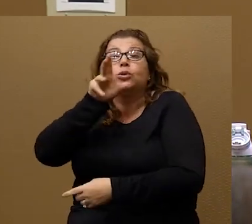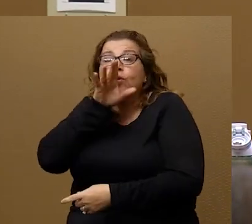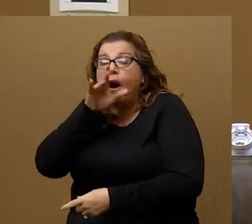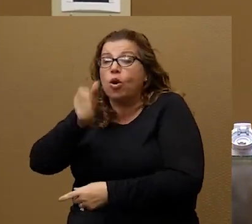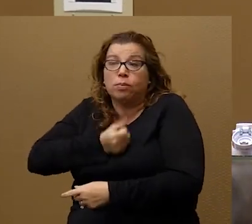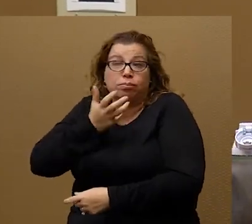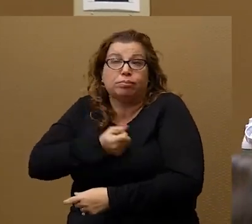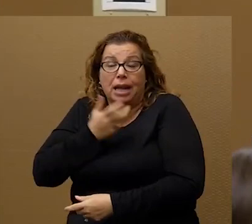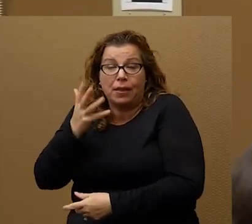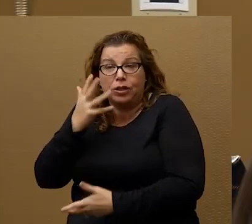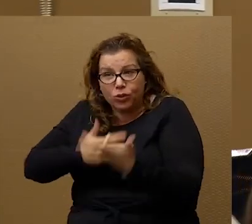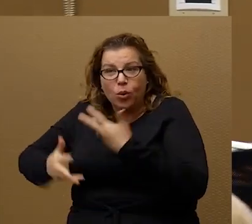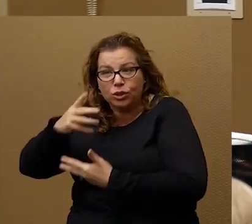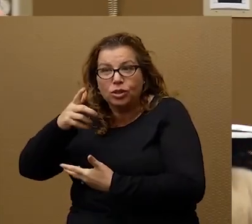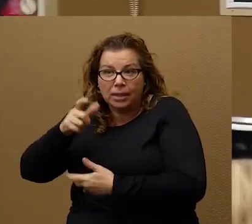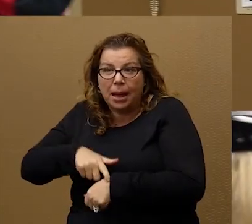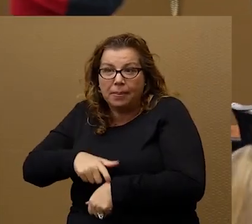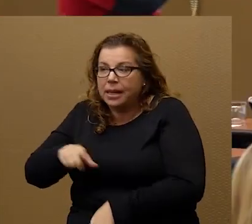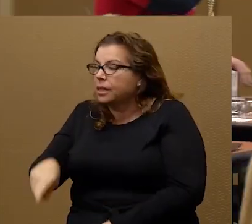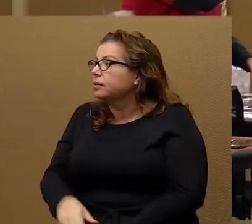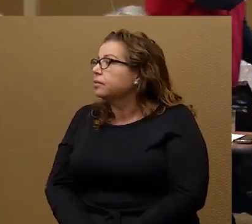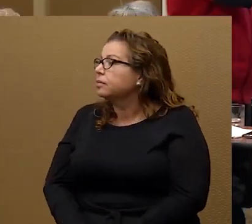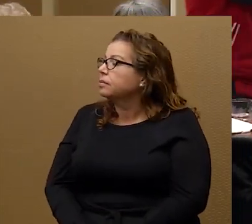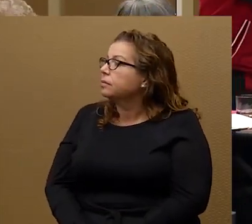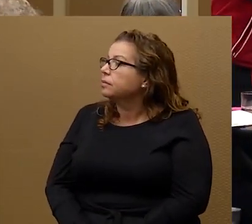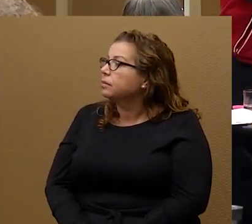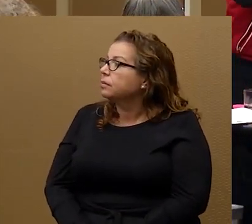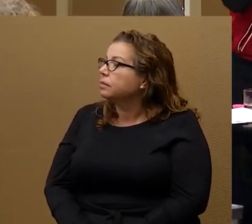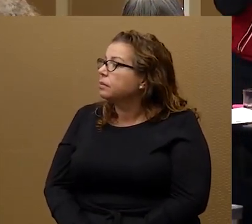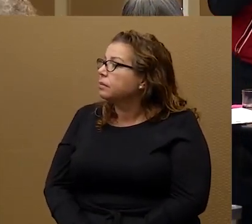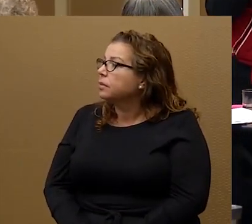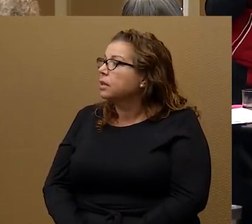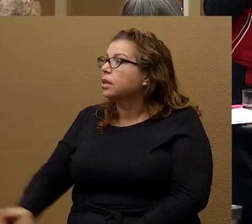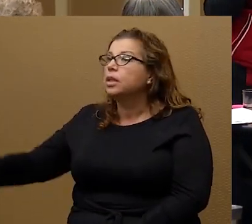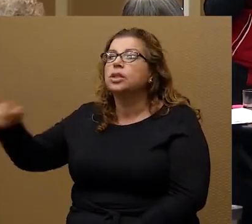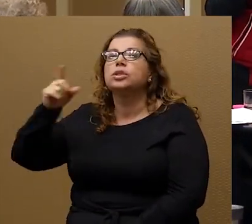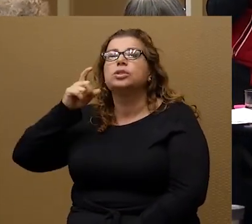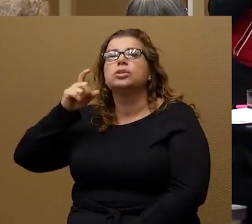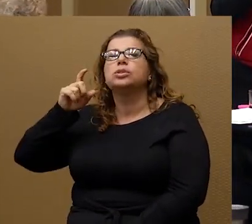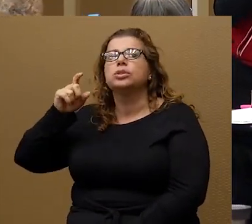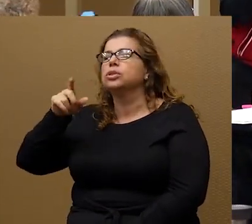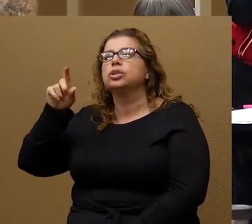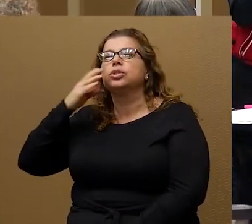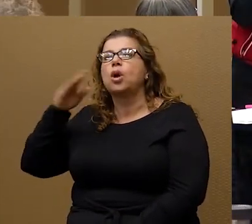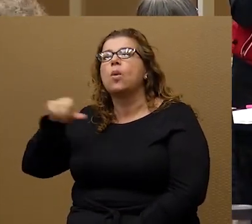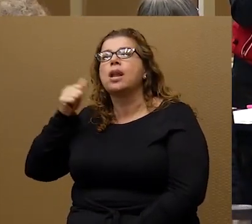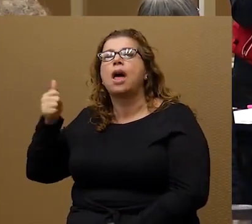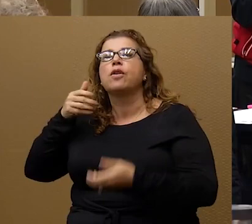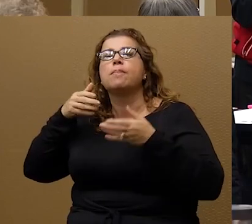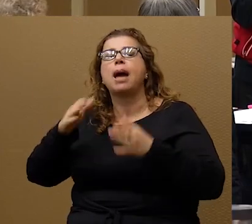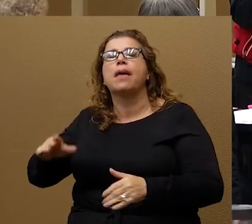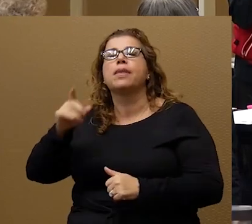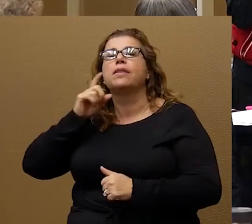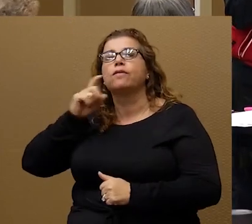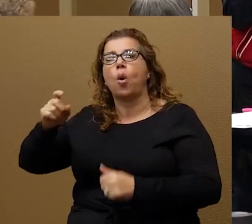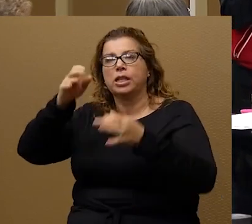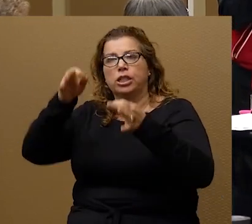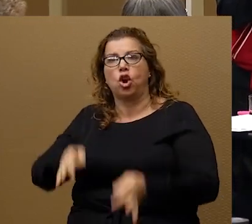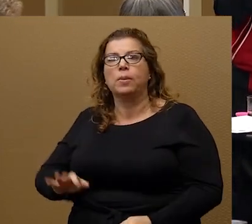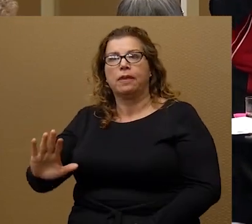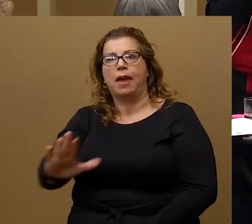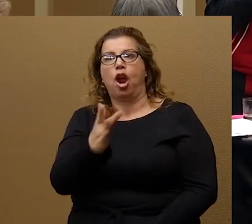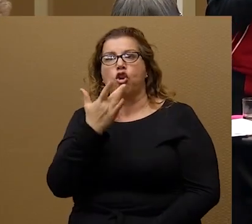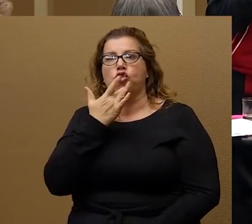Yes. You guys know another method for determining reinforcers? It's not on the list.